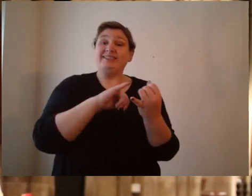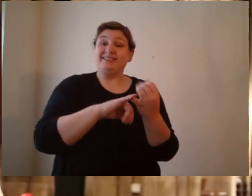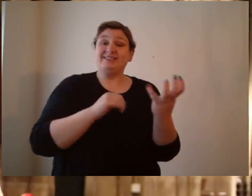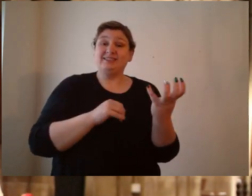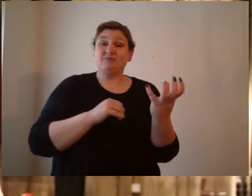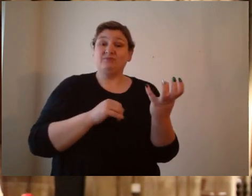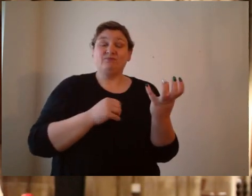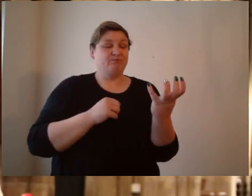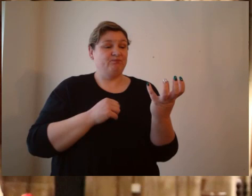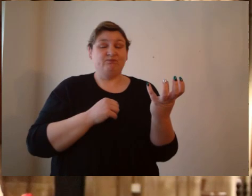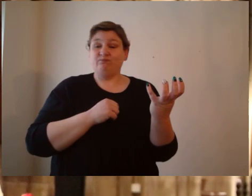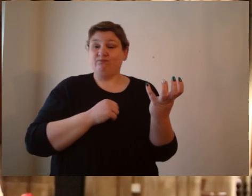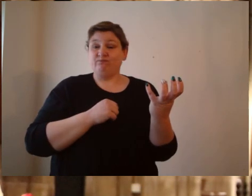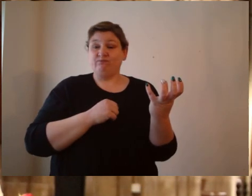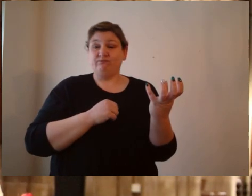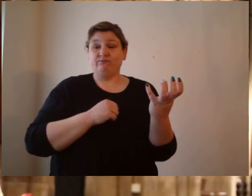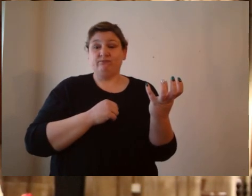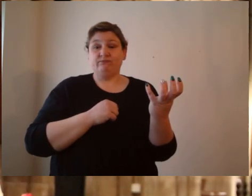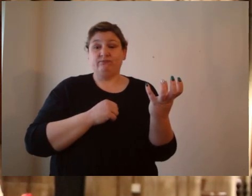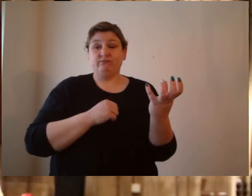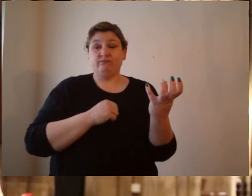Each of them symbolic of each season